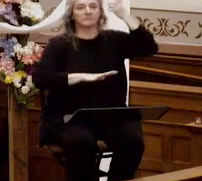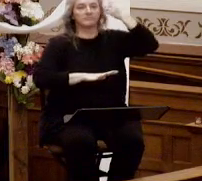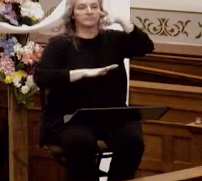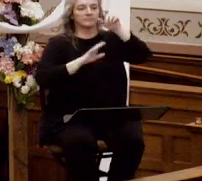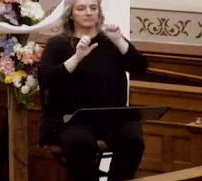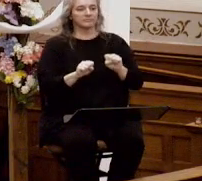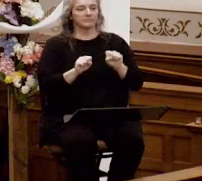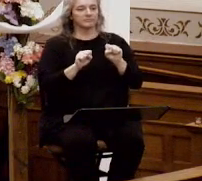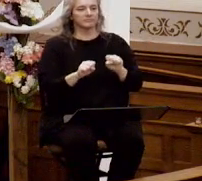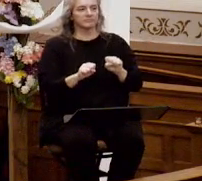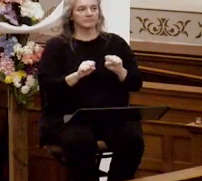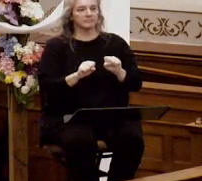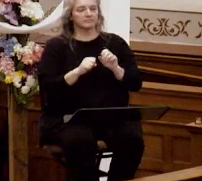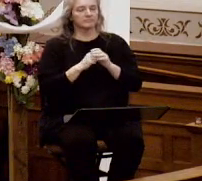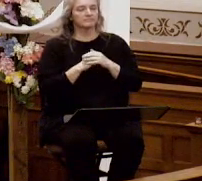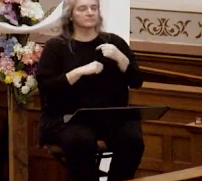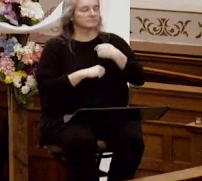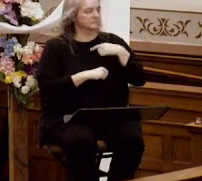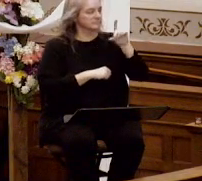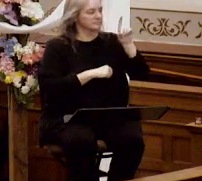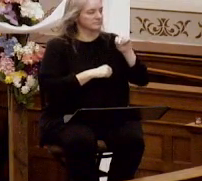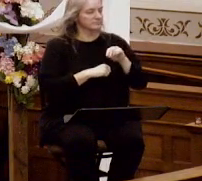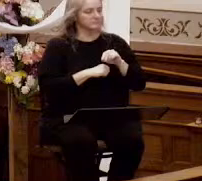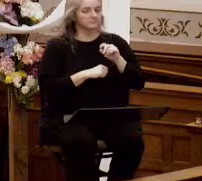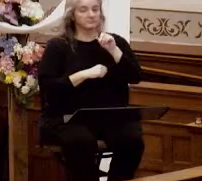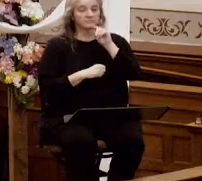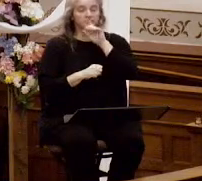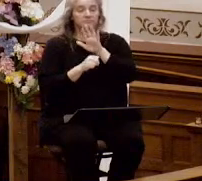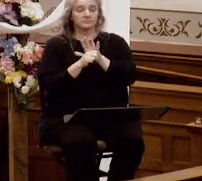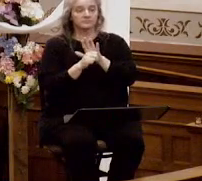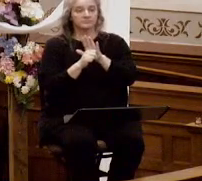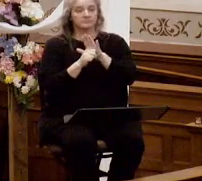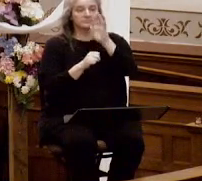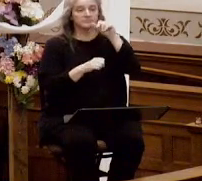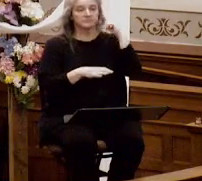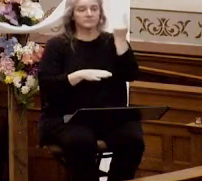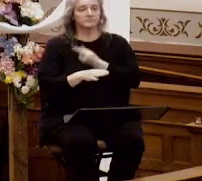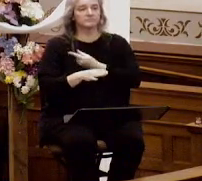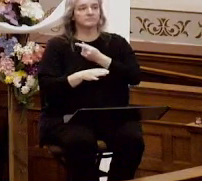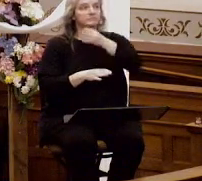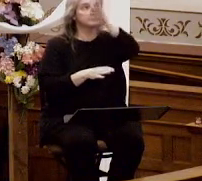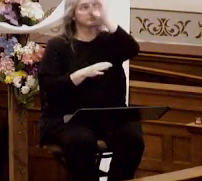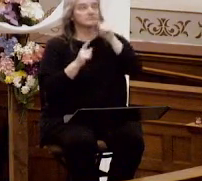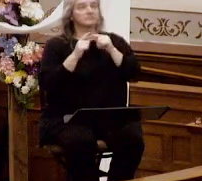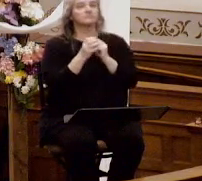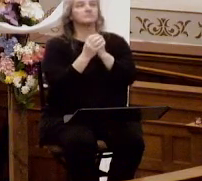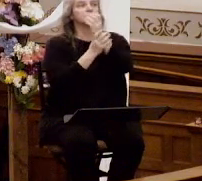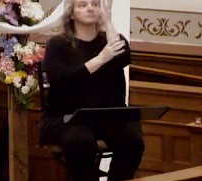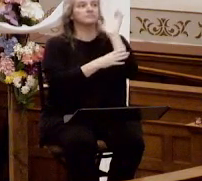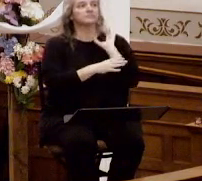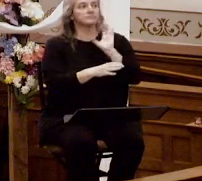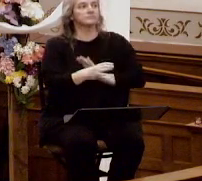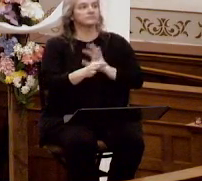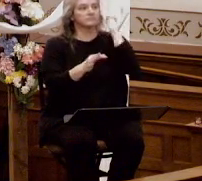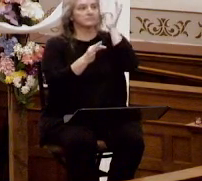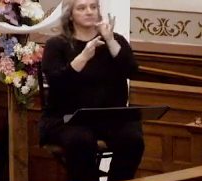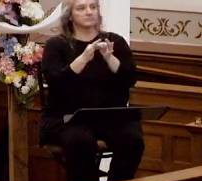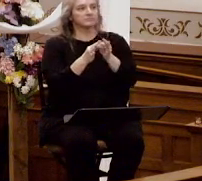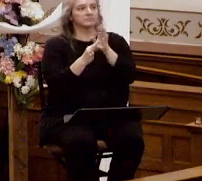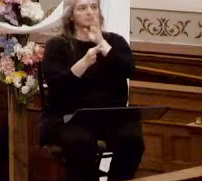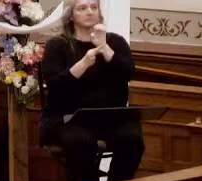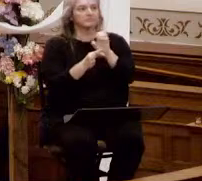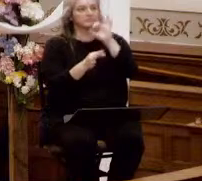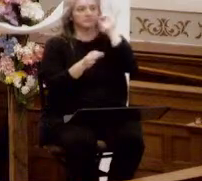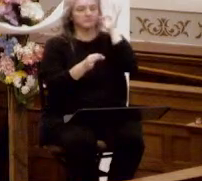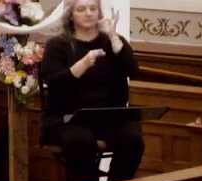able? Do you promise, according to the grace of God, to grow in the Christian faith, and to be a faithful member of